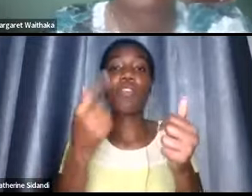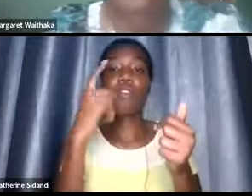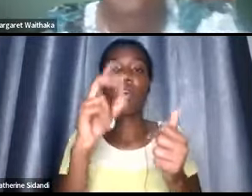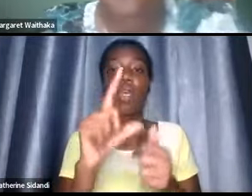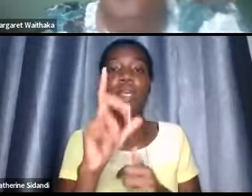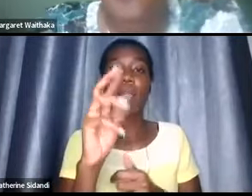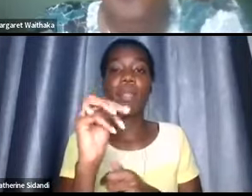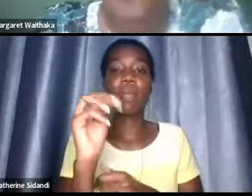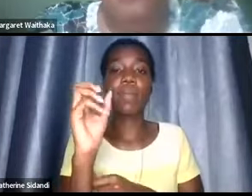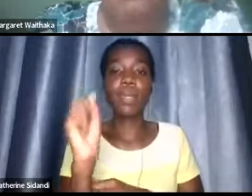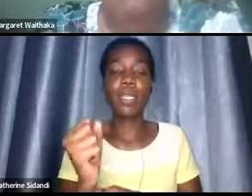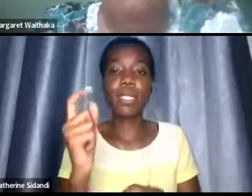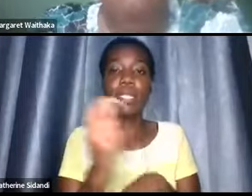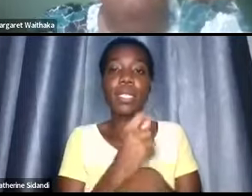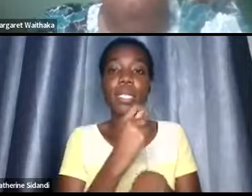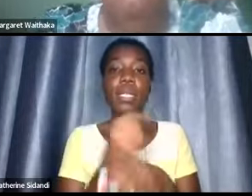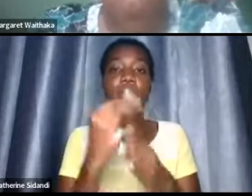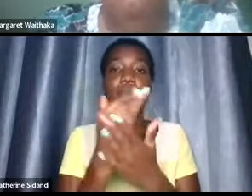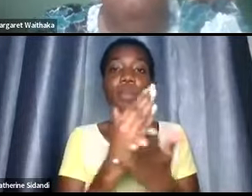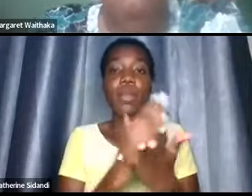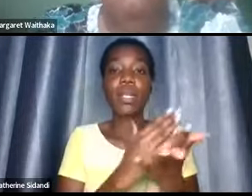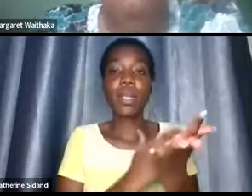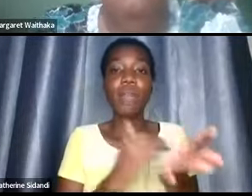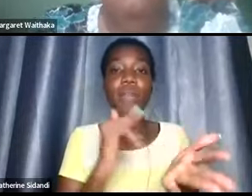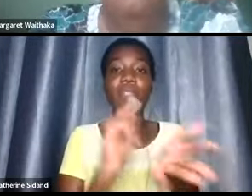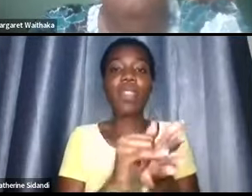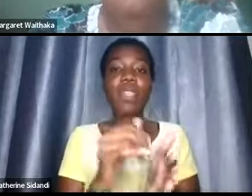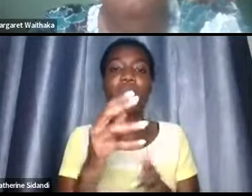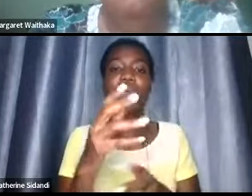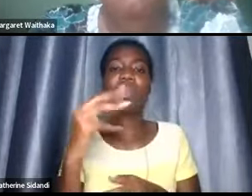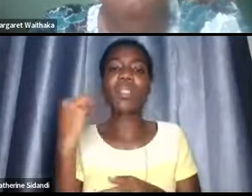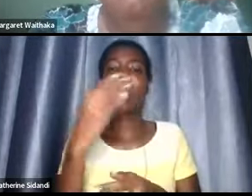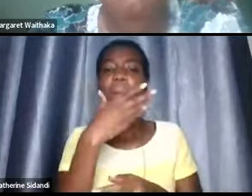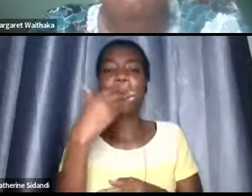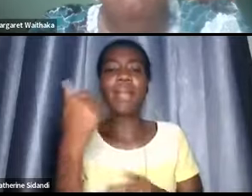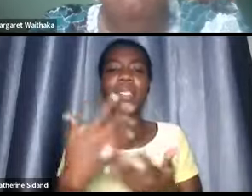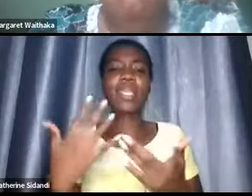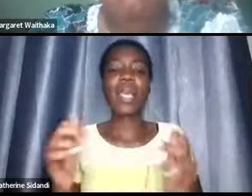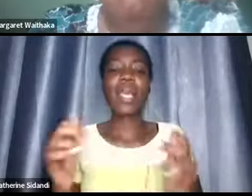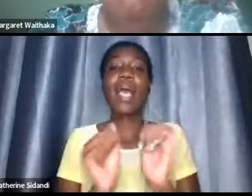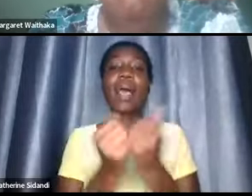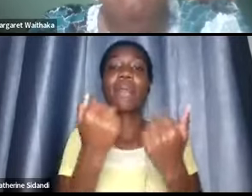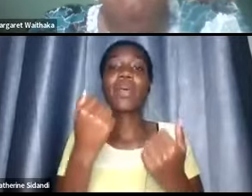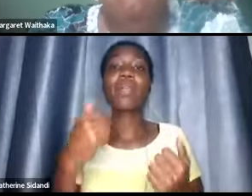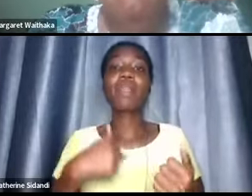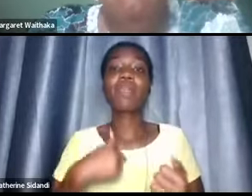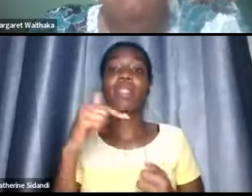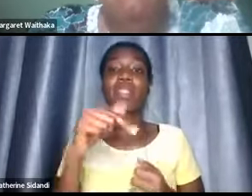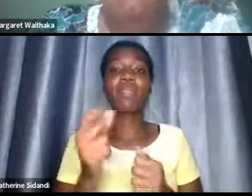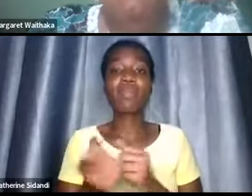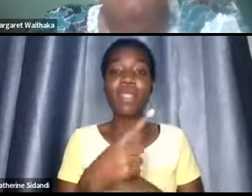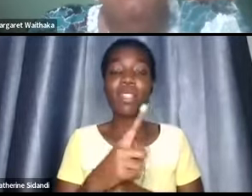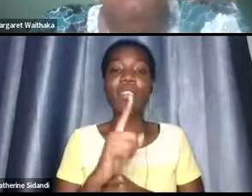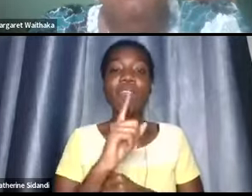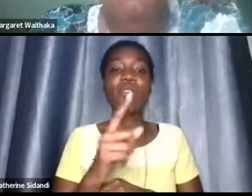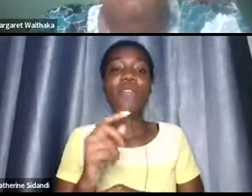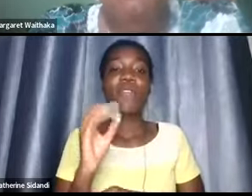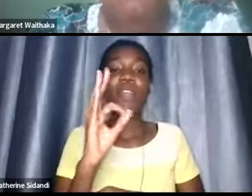LMS training program. That was the best thing that ever happened to her this month. So Frank,